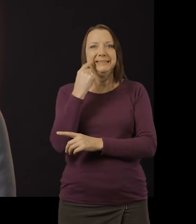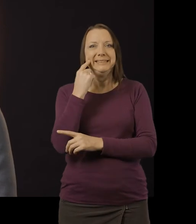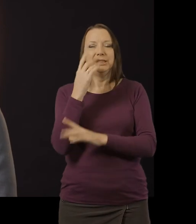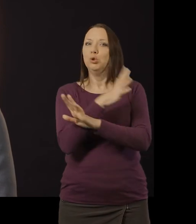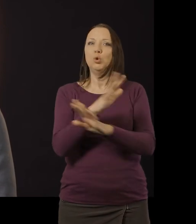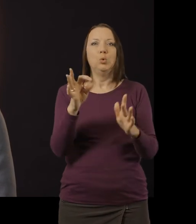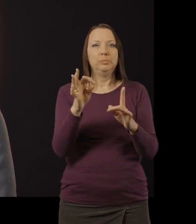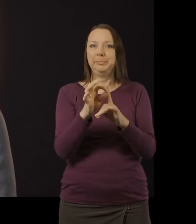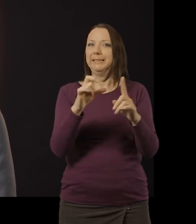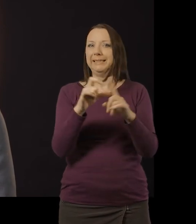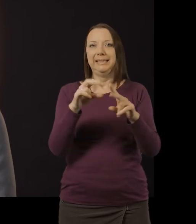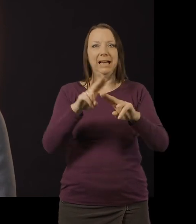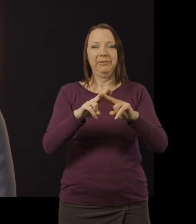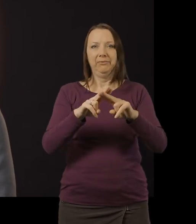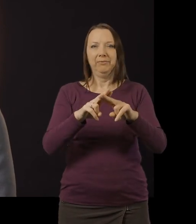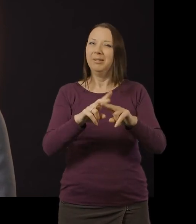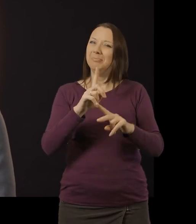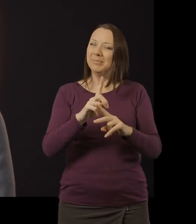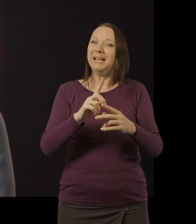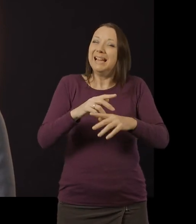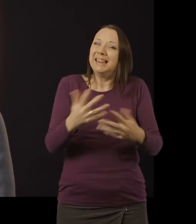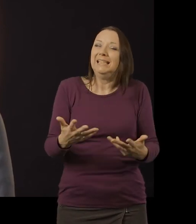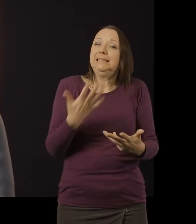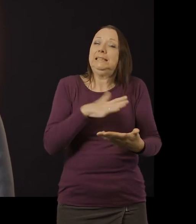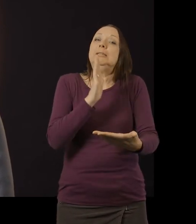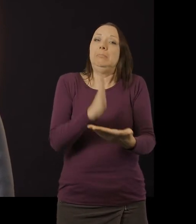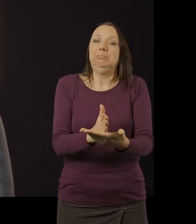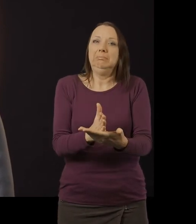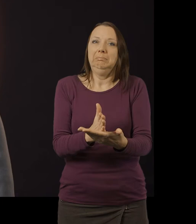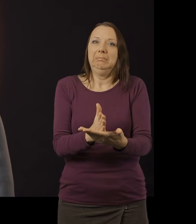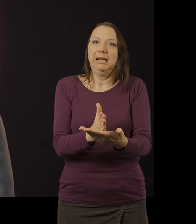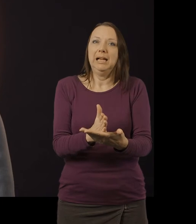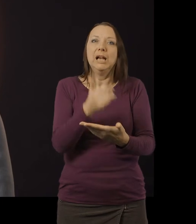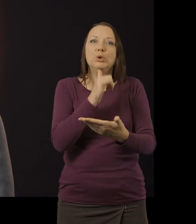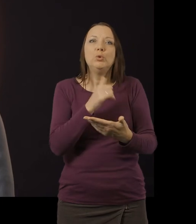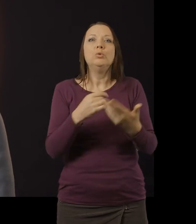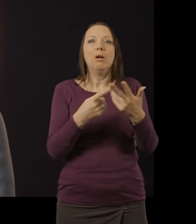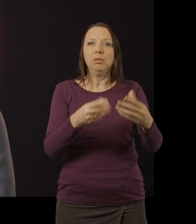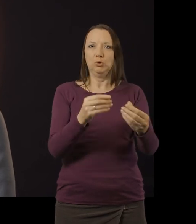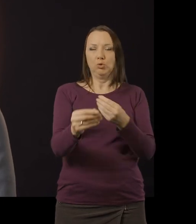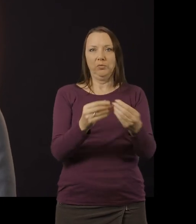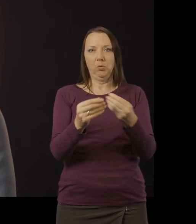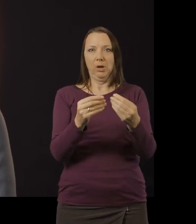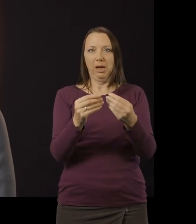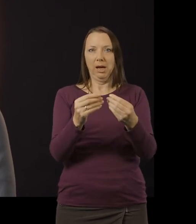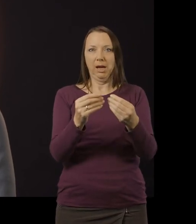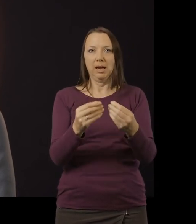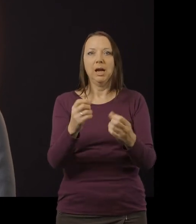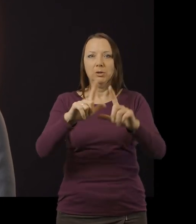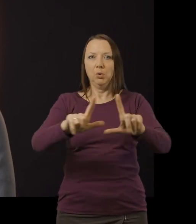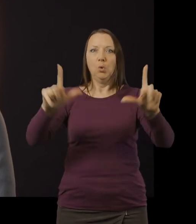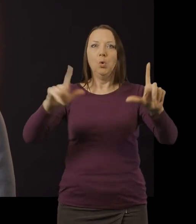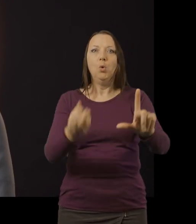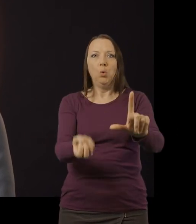use PDFs unless they're desperately needed, to use other things that voiceovers can read and can be